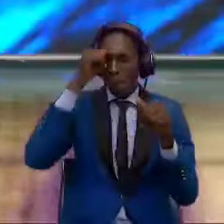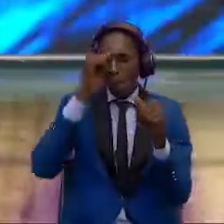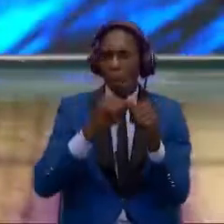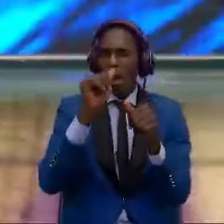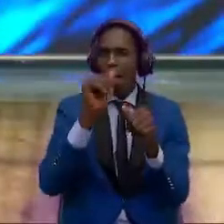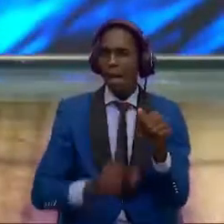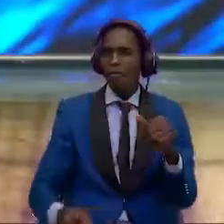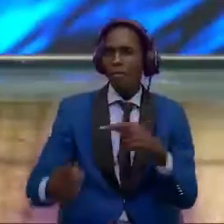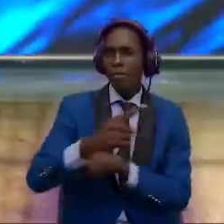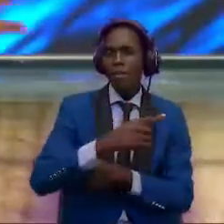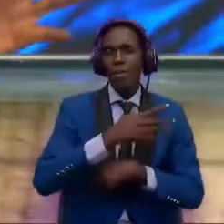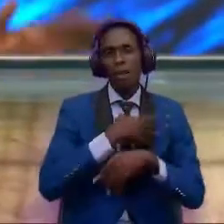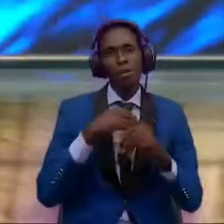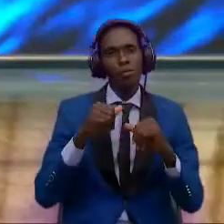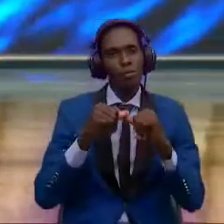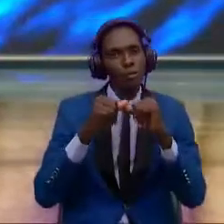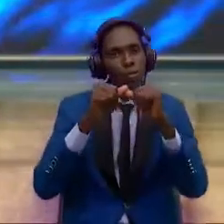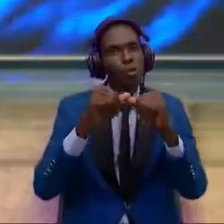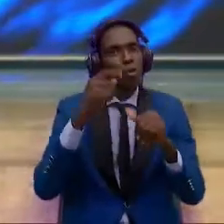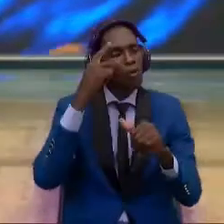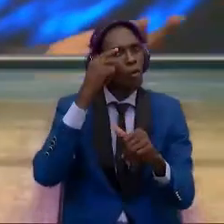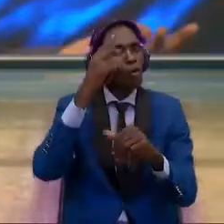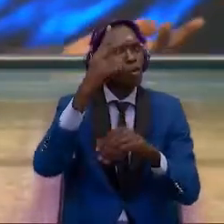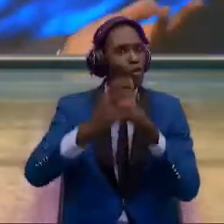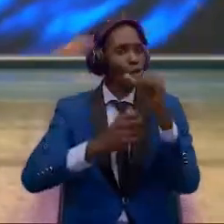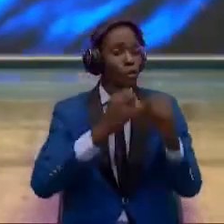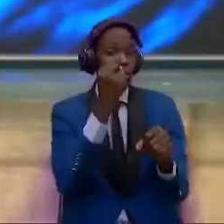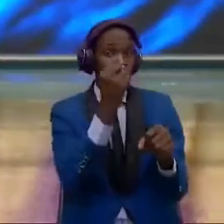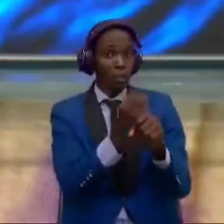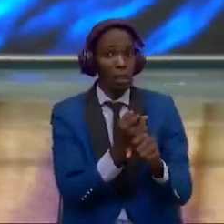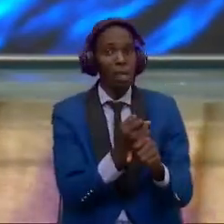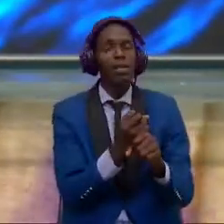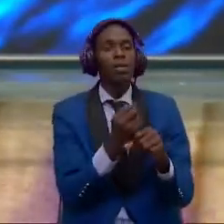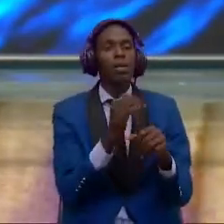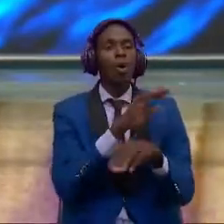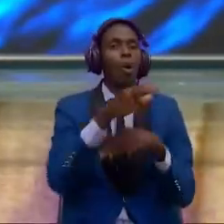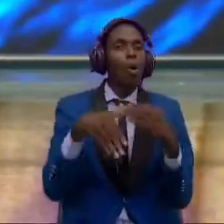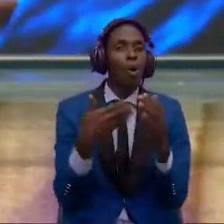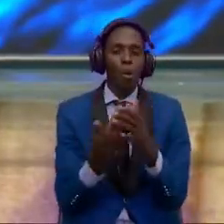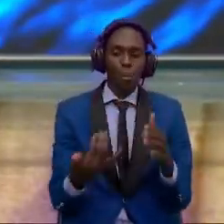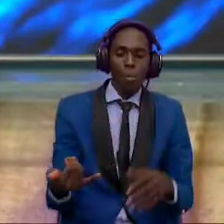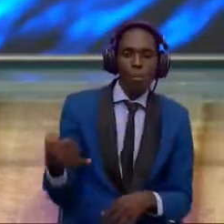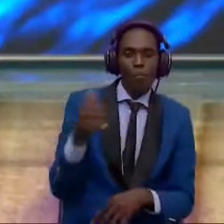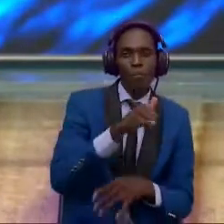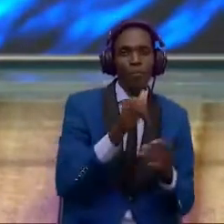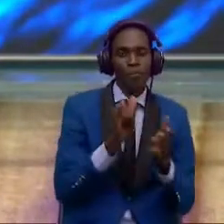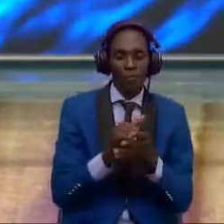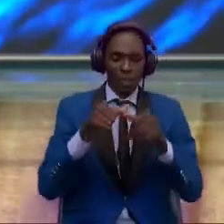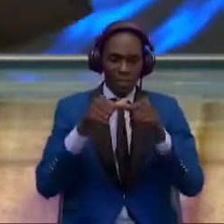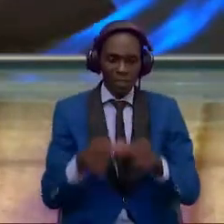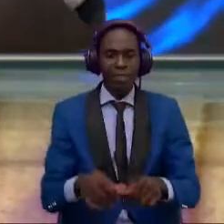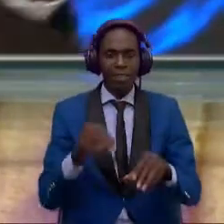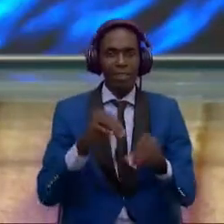continue. It says, by the space of 2 years, so that all they that dwelt in Asia,